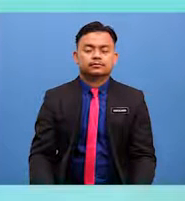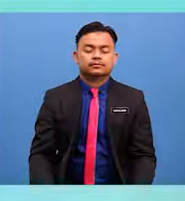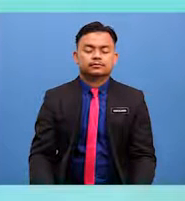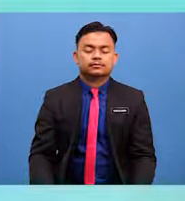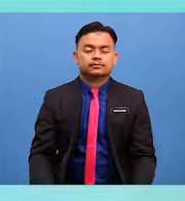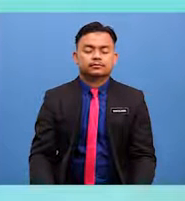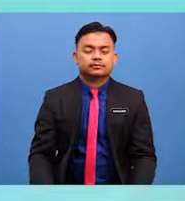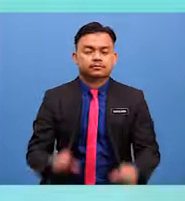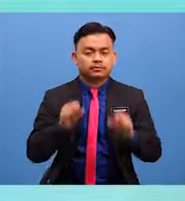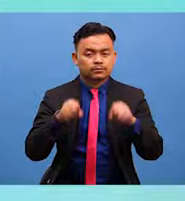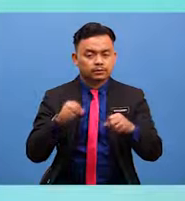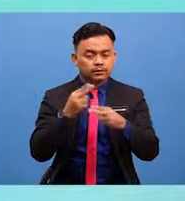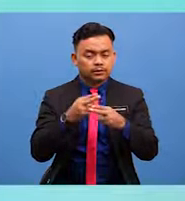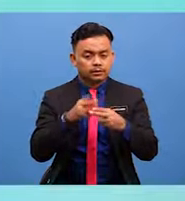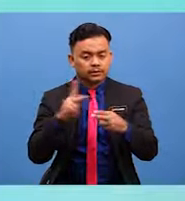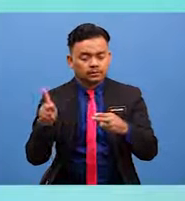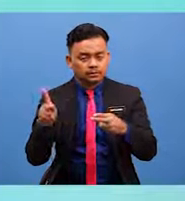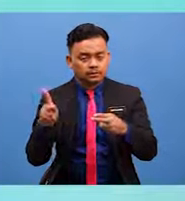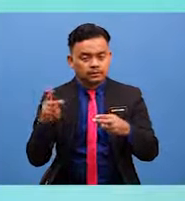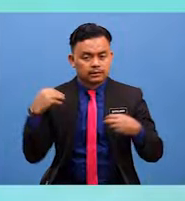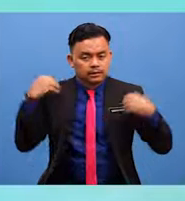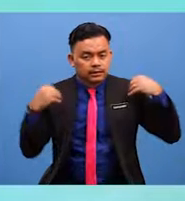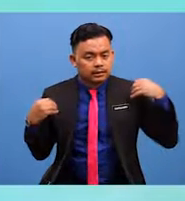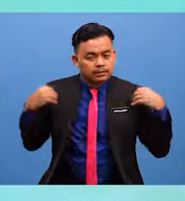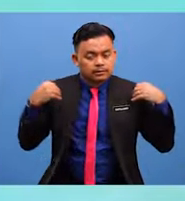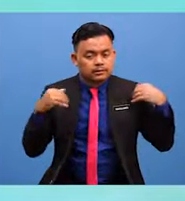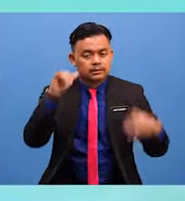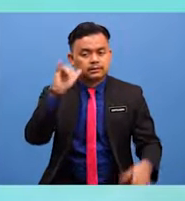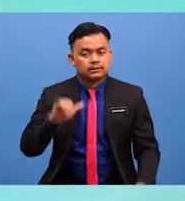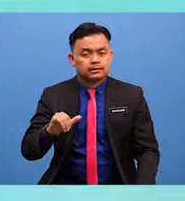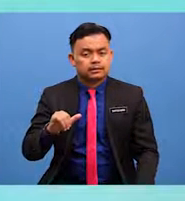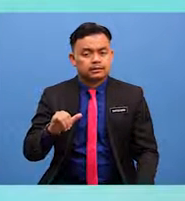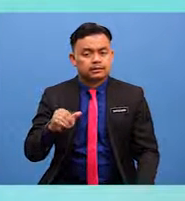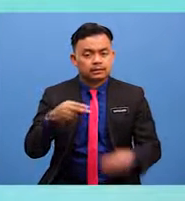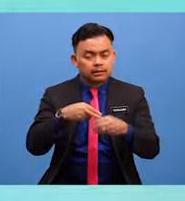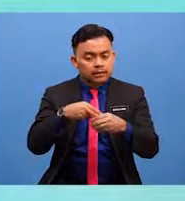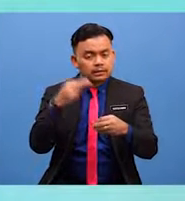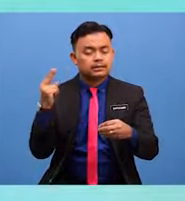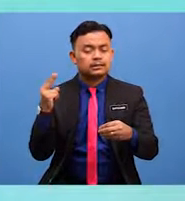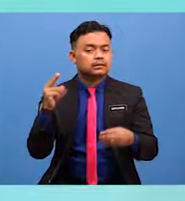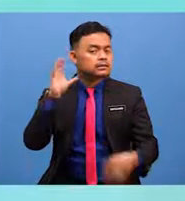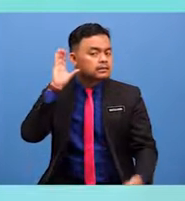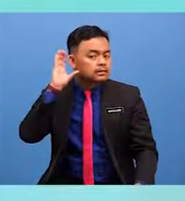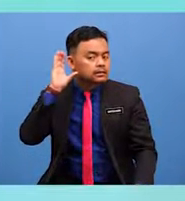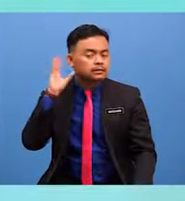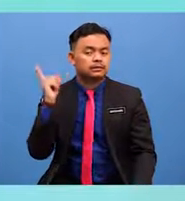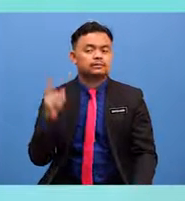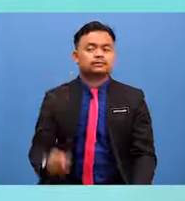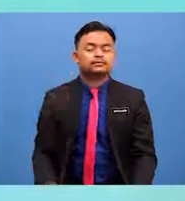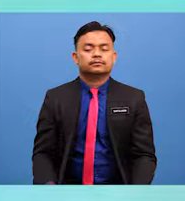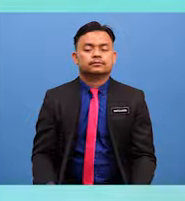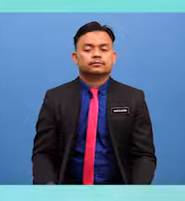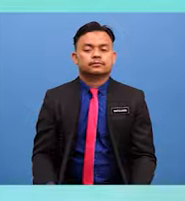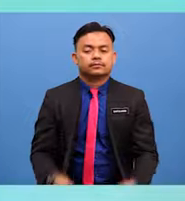Can you name the animals that make these sounds? Write the name of the animal now.